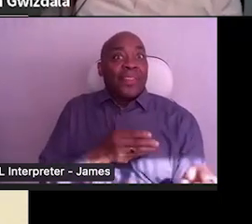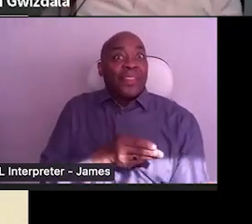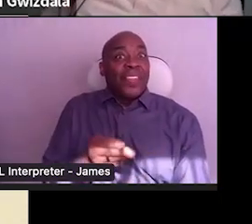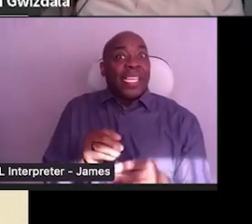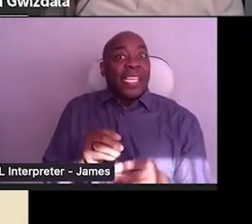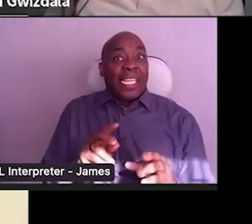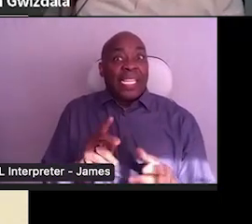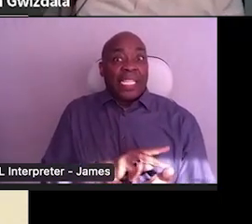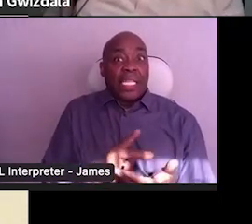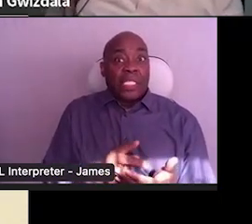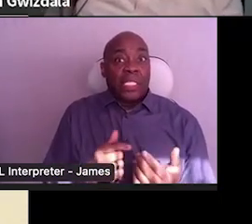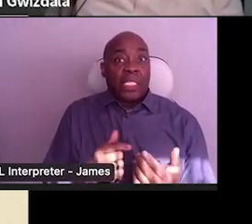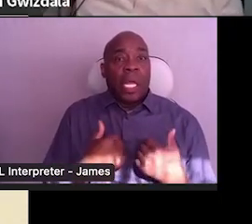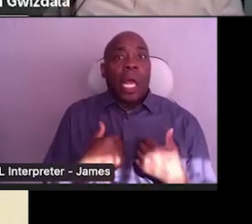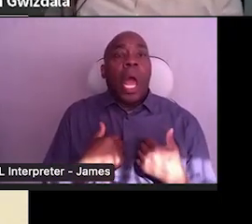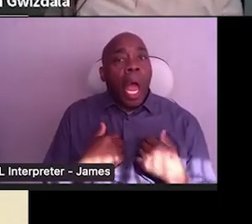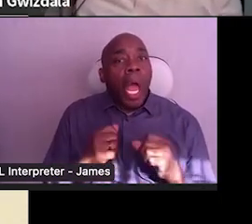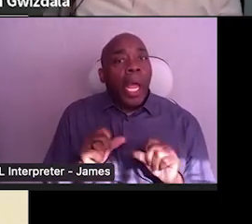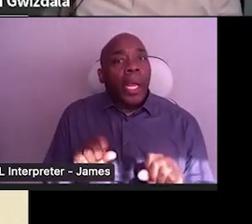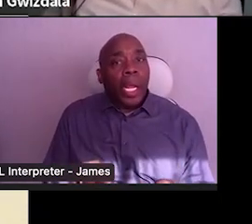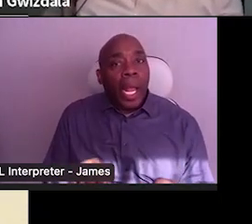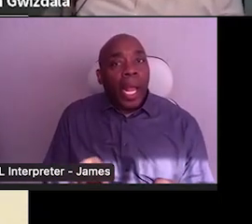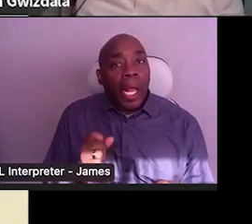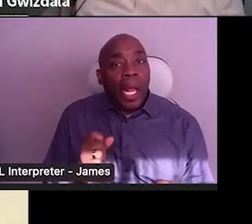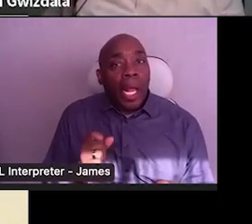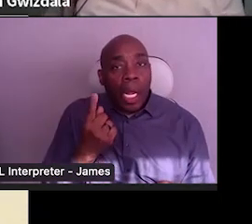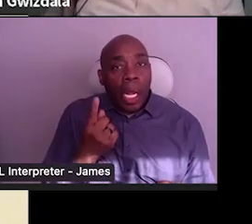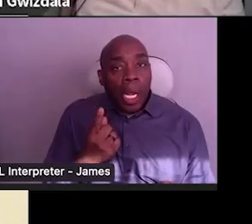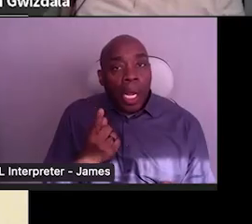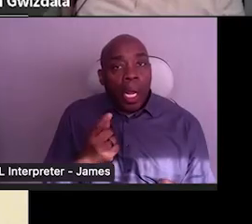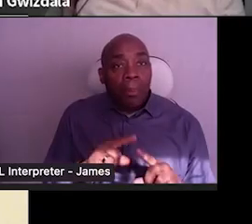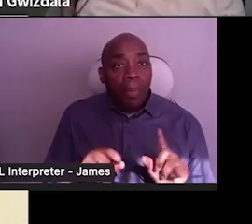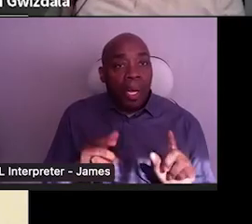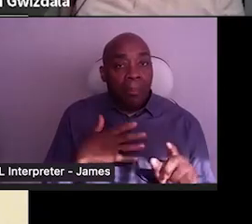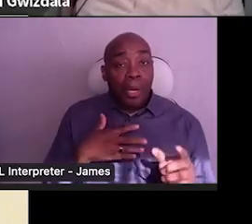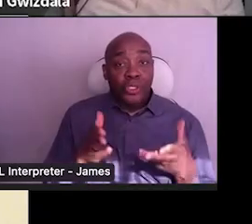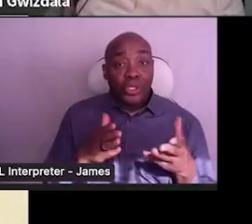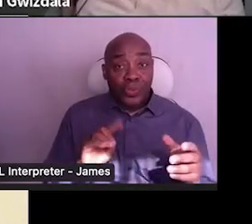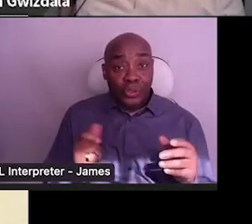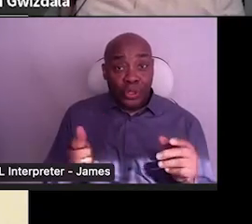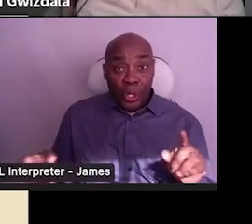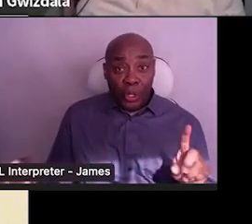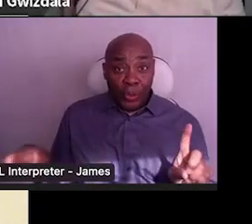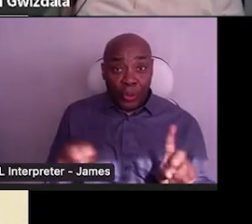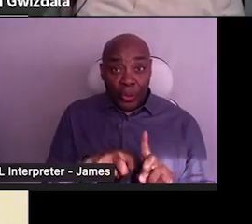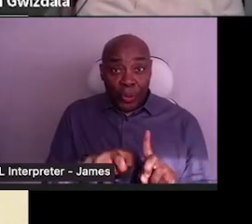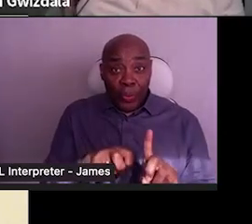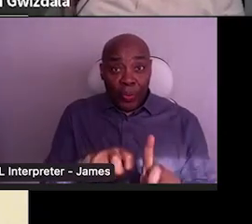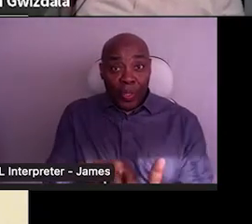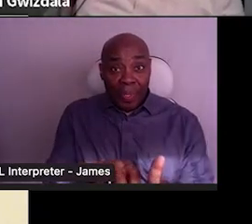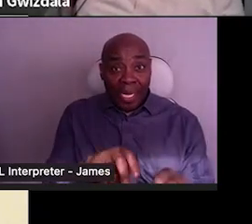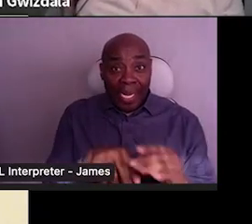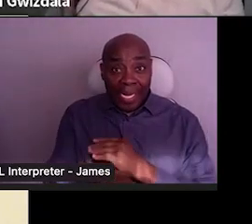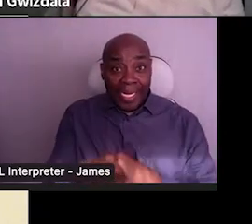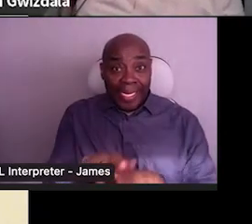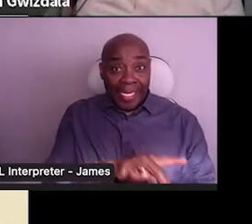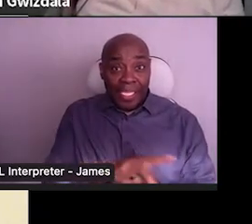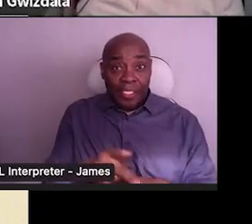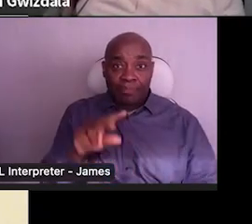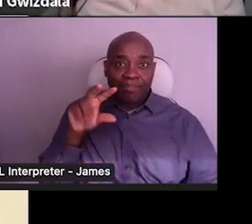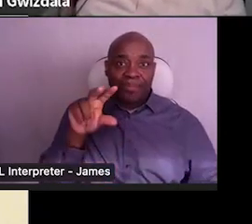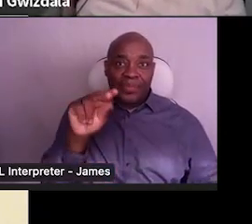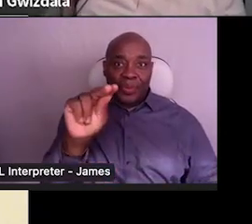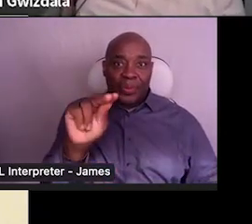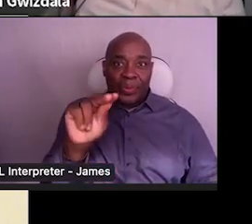fed inside the kitchen, I'm allowed to do that, but I cannot take my service dog into